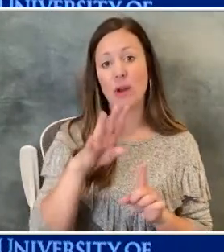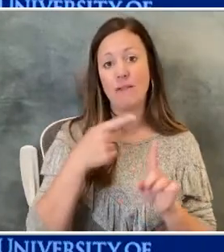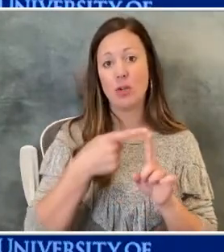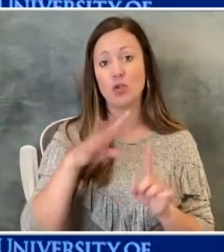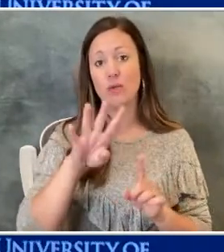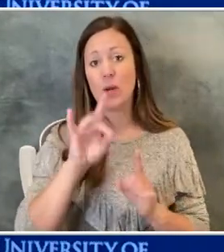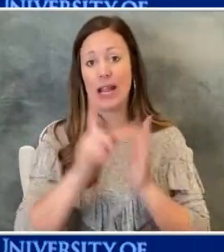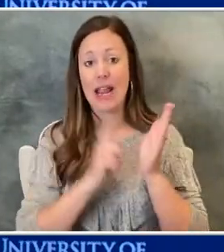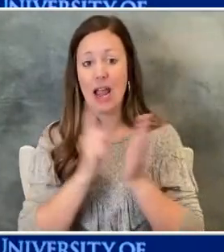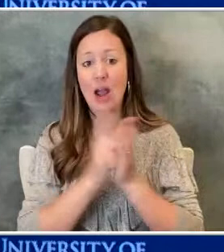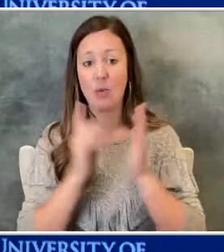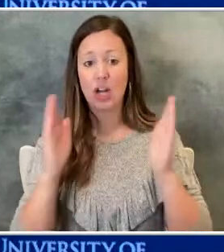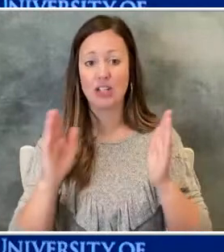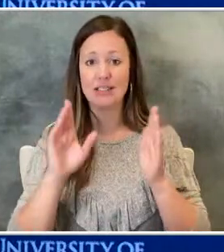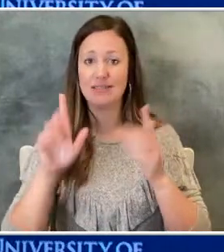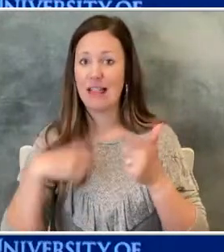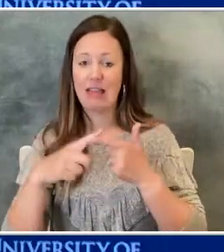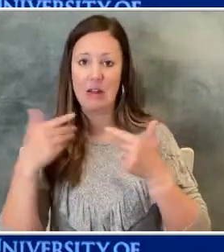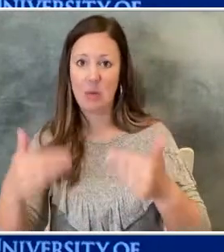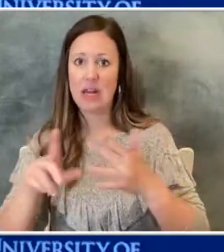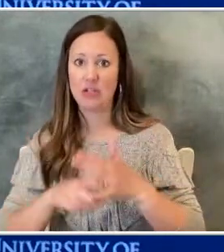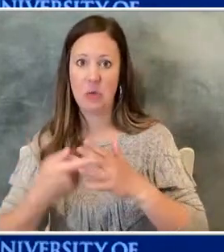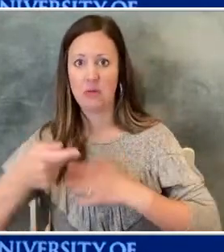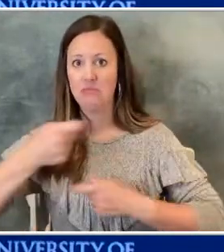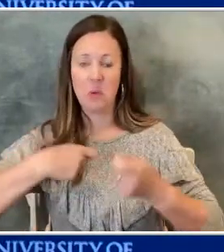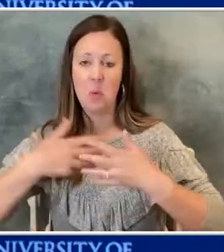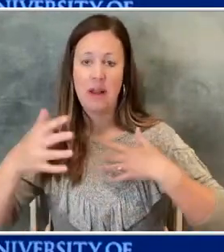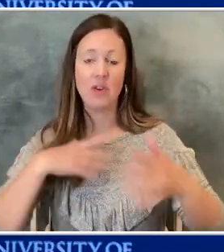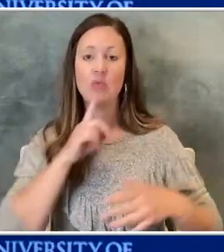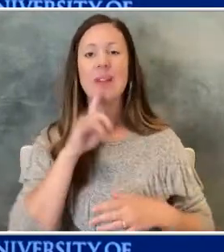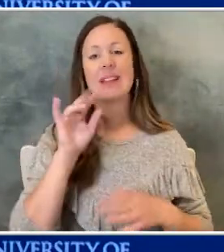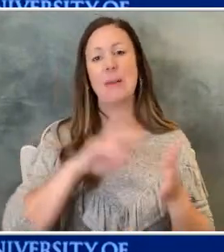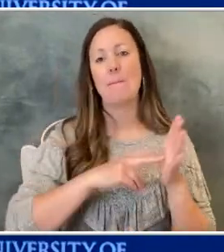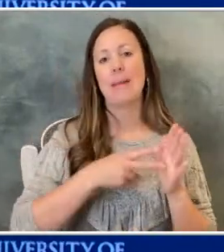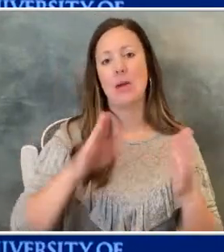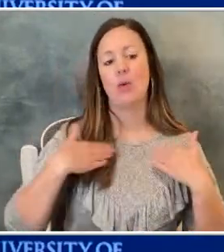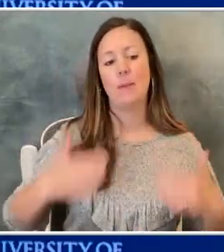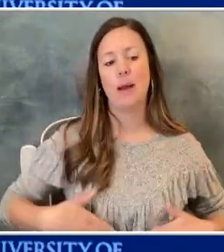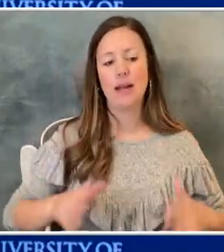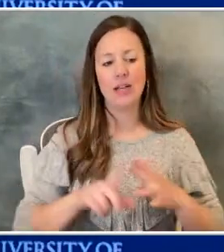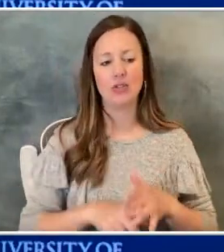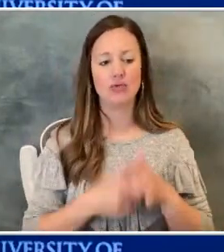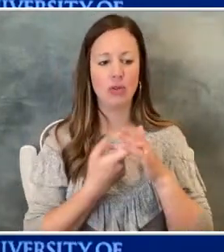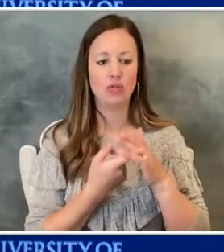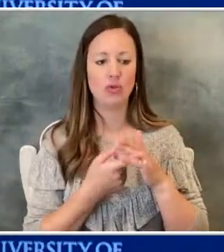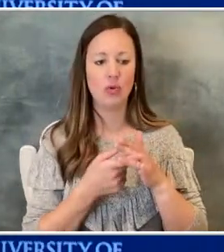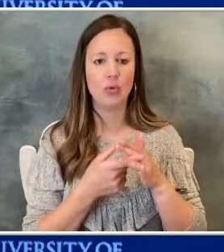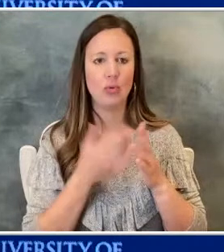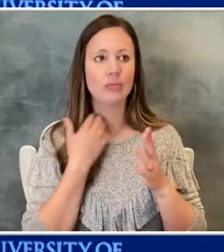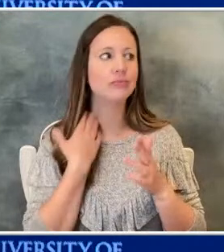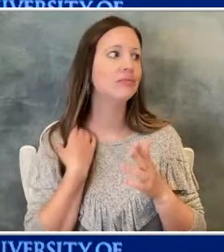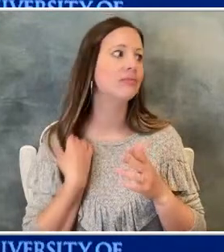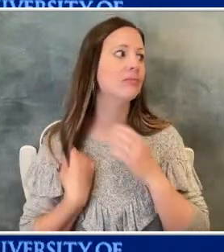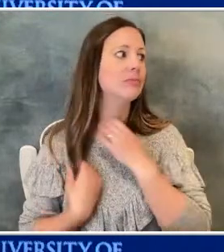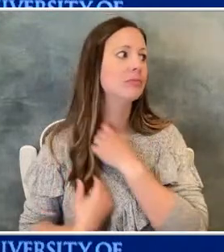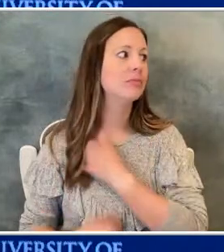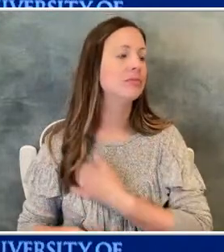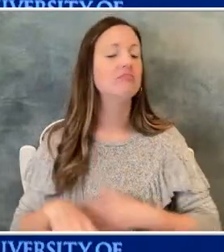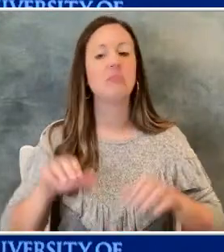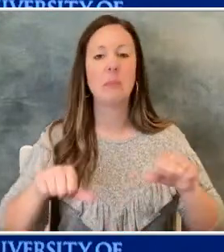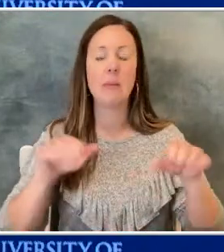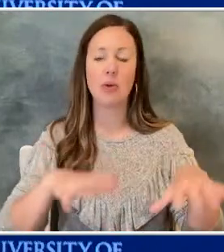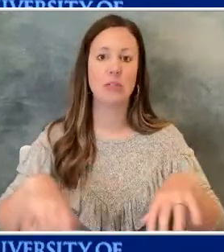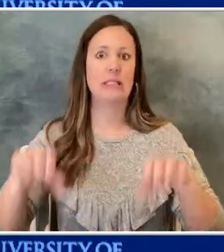start to do it at that point. At that point, your body has really started to be able to take over and help reduce the amount of